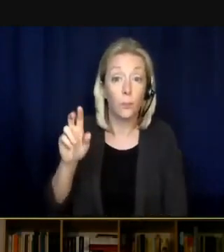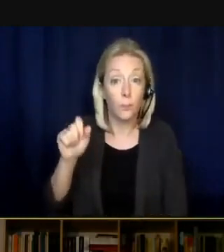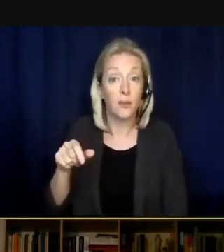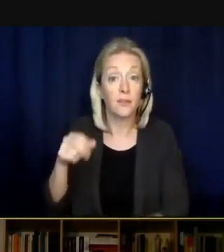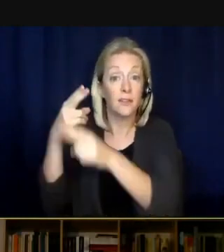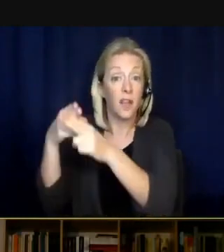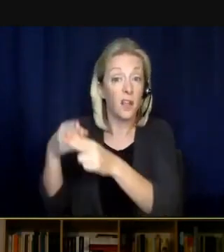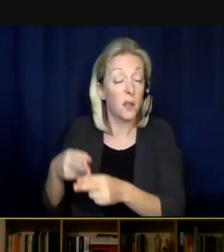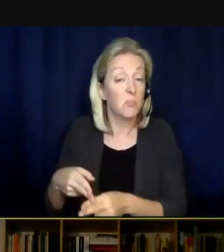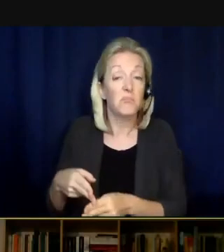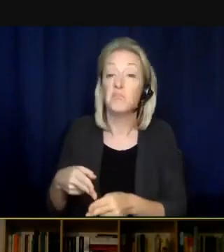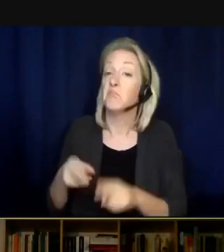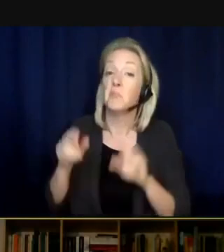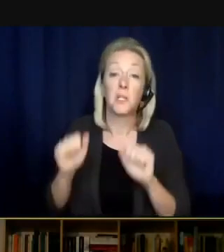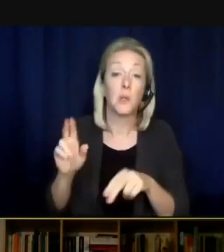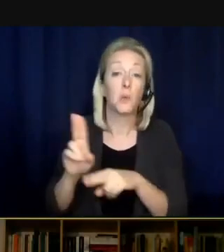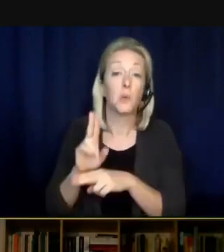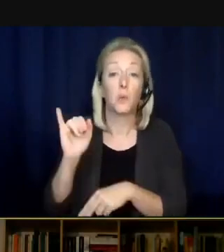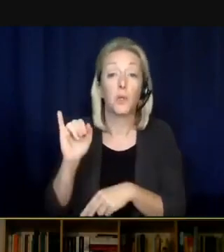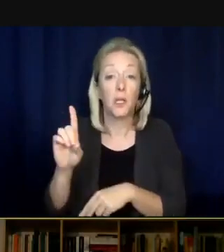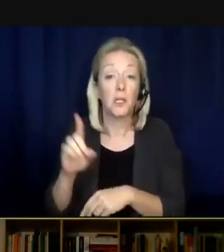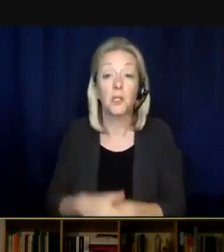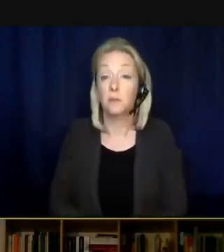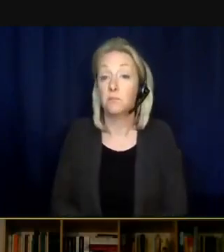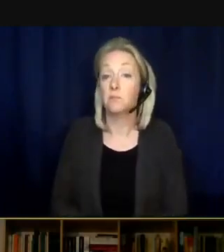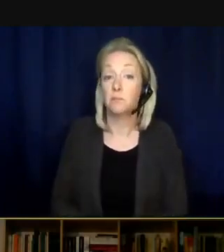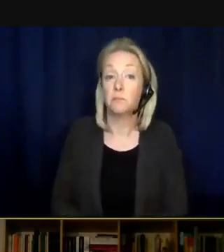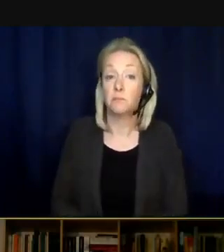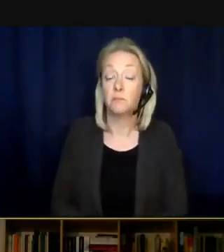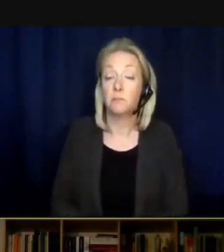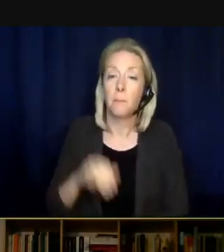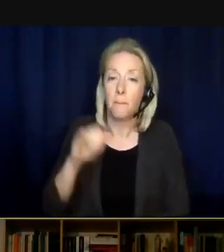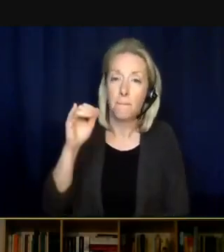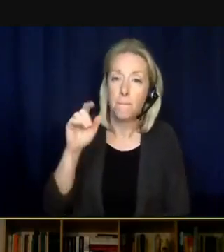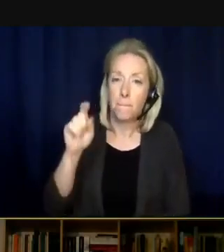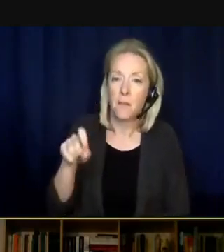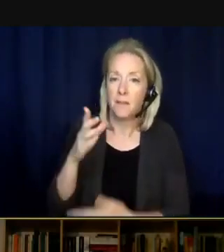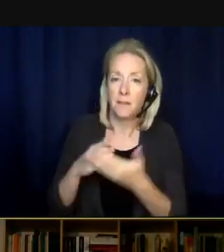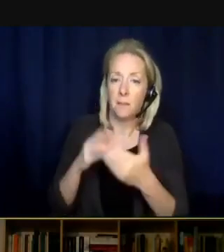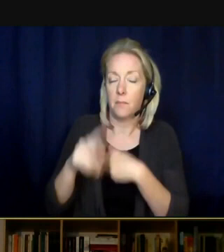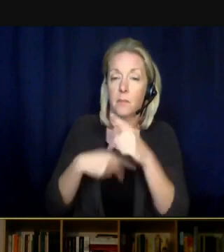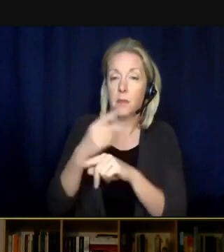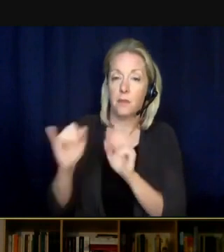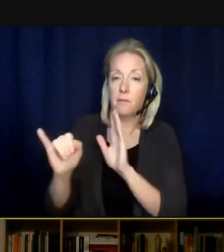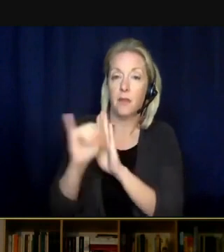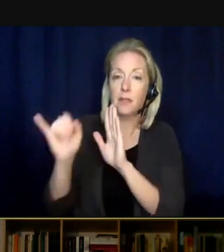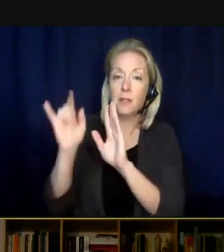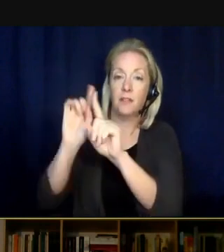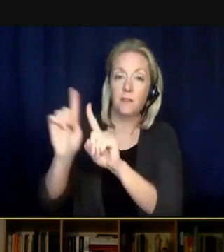name, code ID, that's fine. But they do have to have some kind of ID so they have